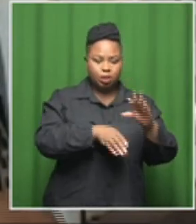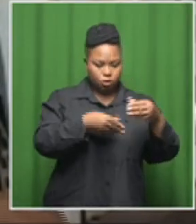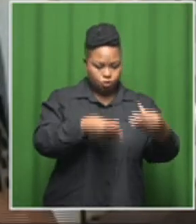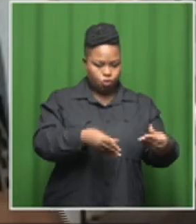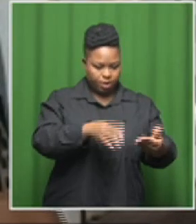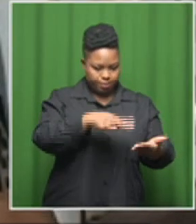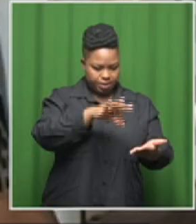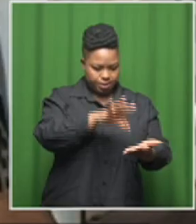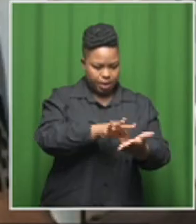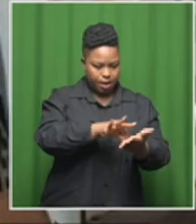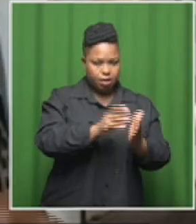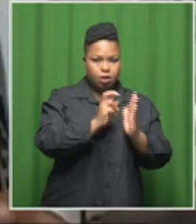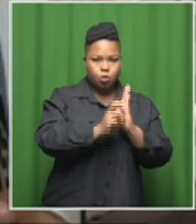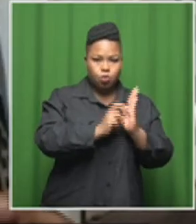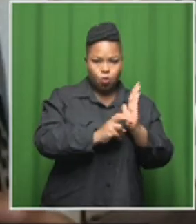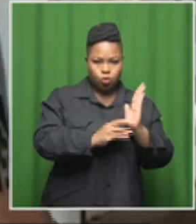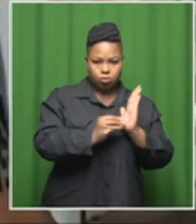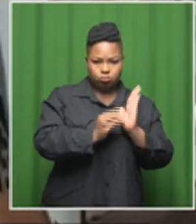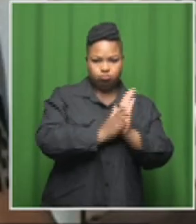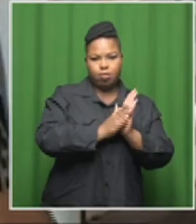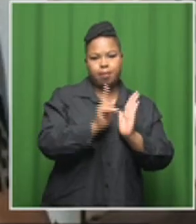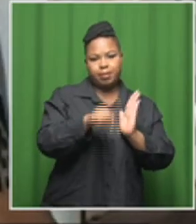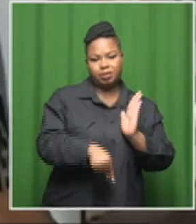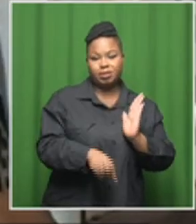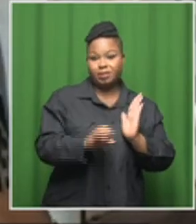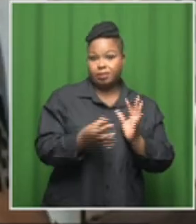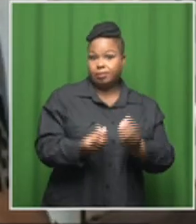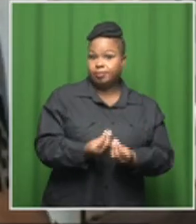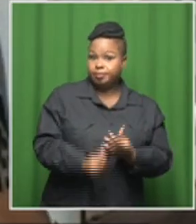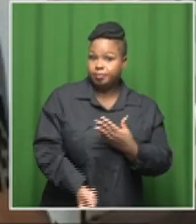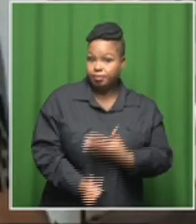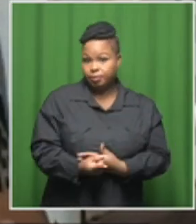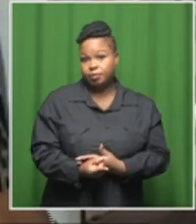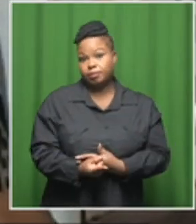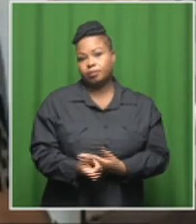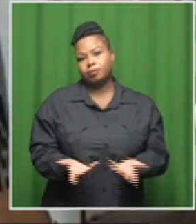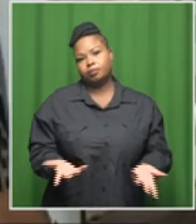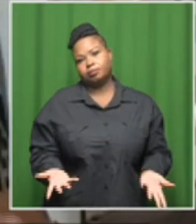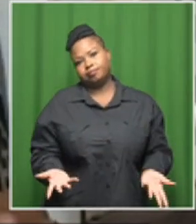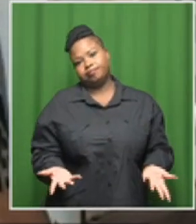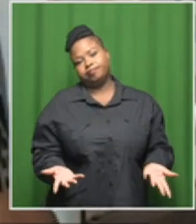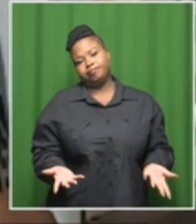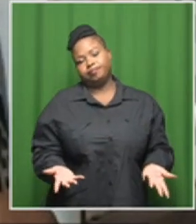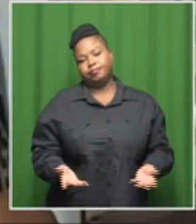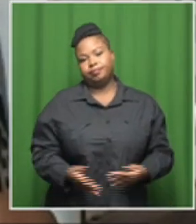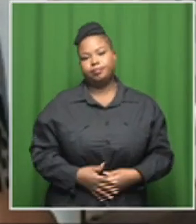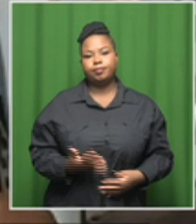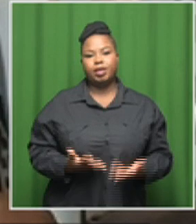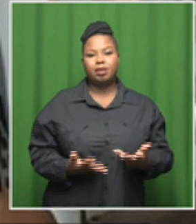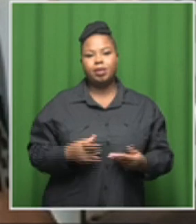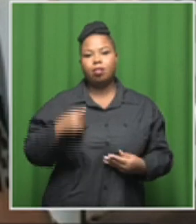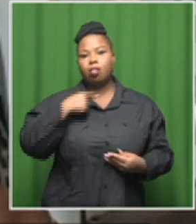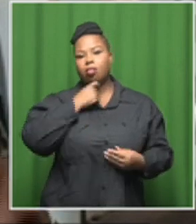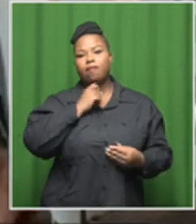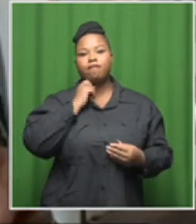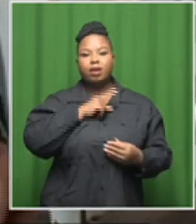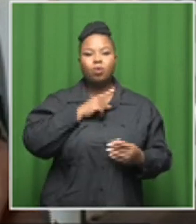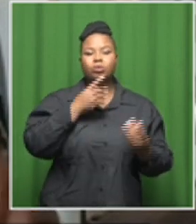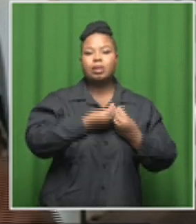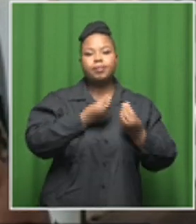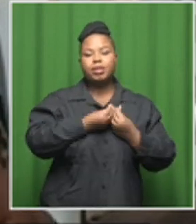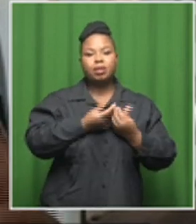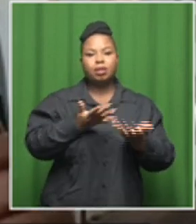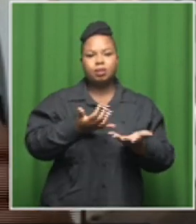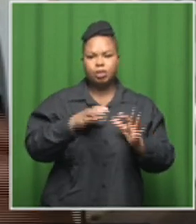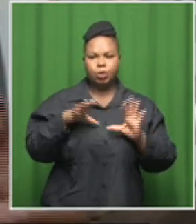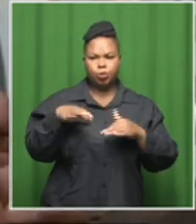constitution helps members in the event of something happening which is untoward into the group's activities.